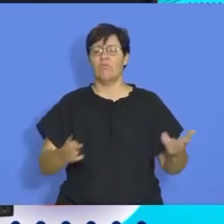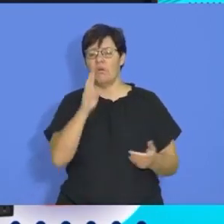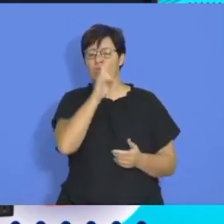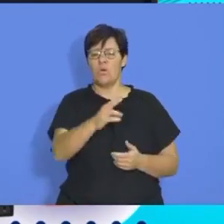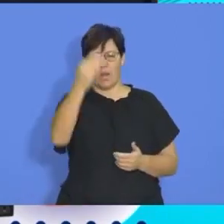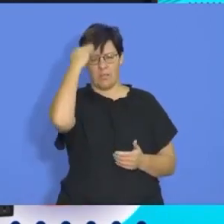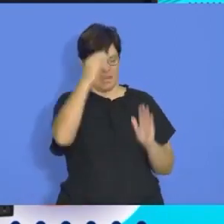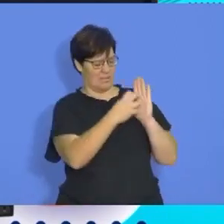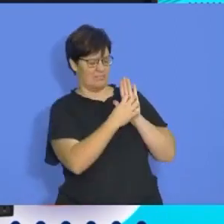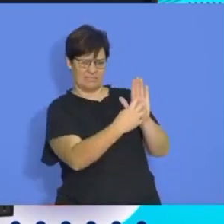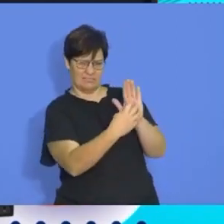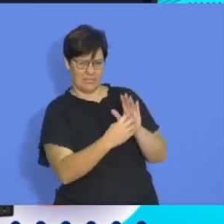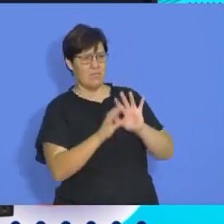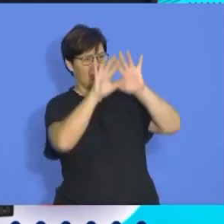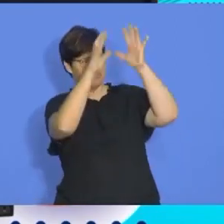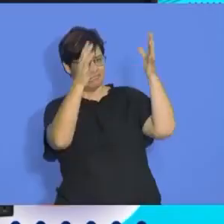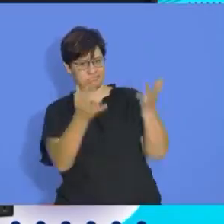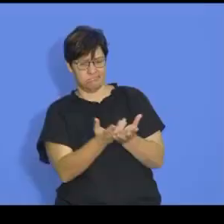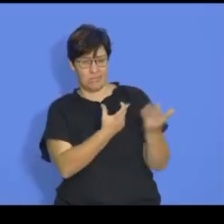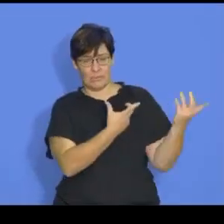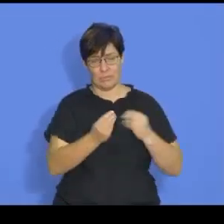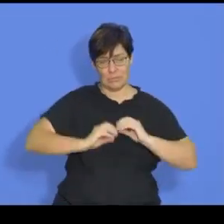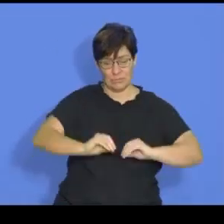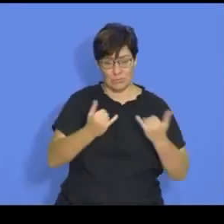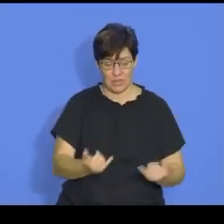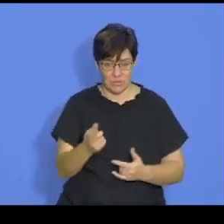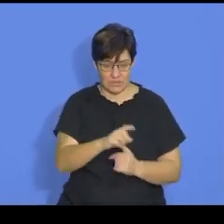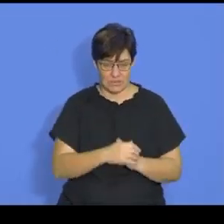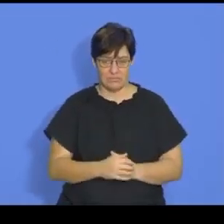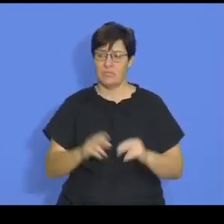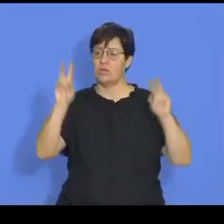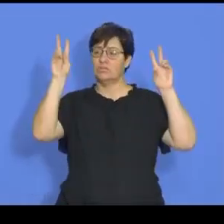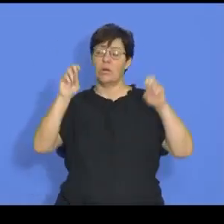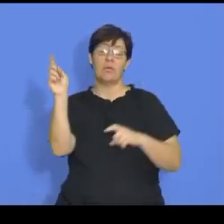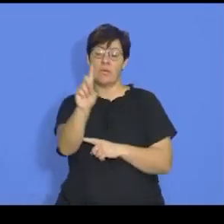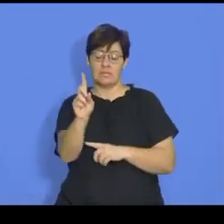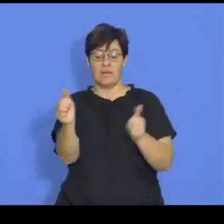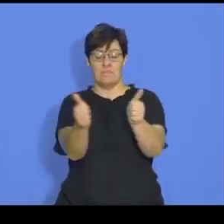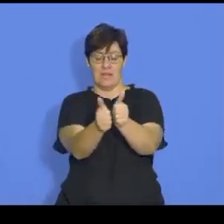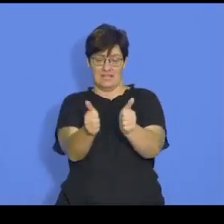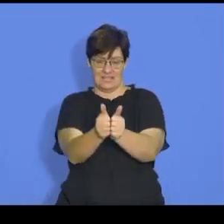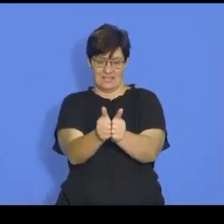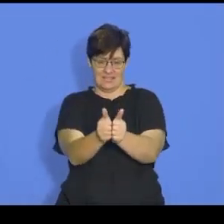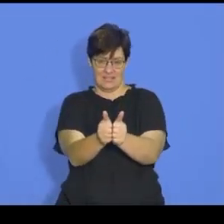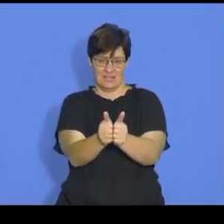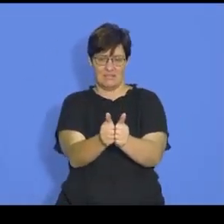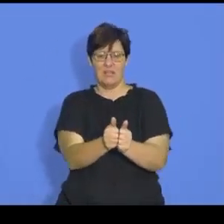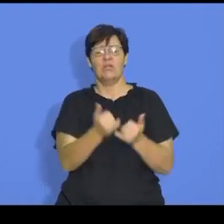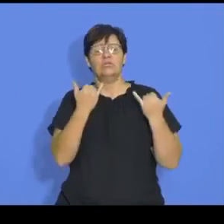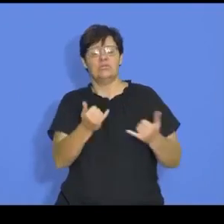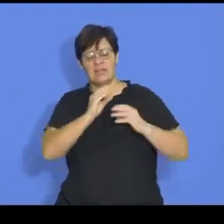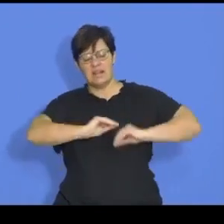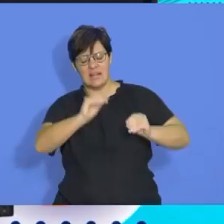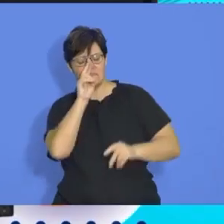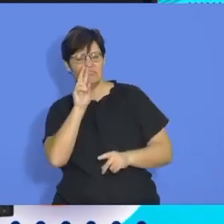Right, now to give you the entire picture, obviously the topic is partnerships, and you're going to see in